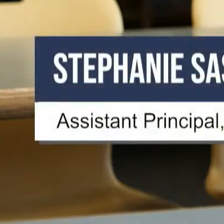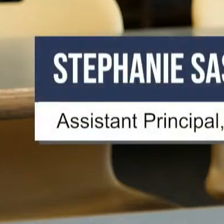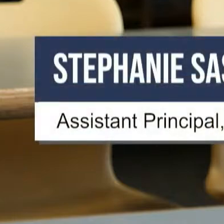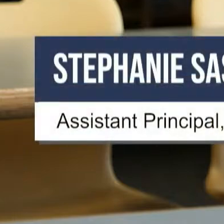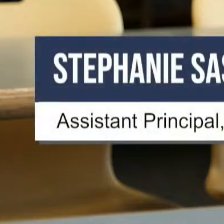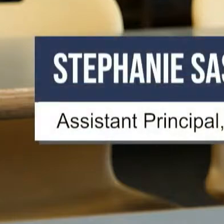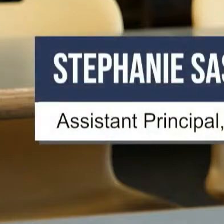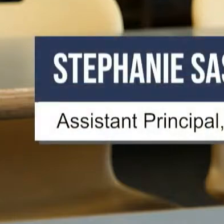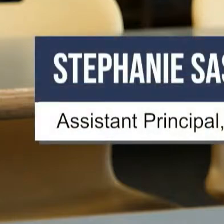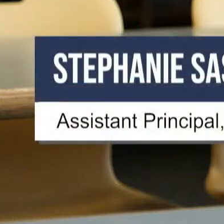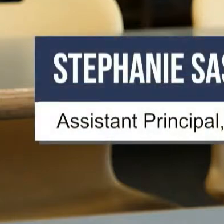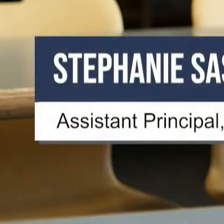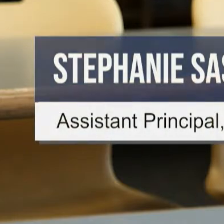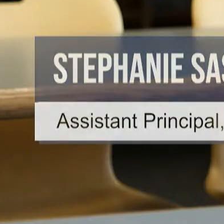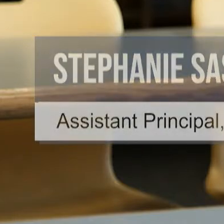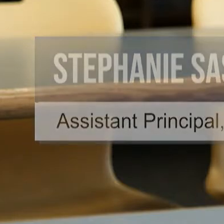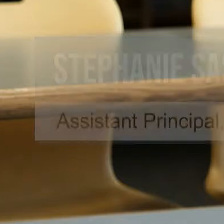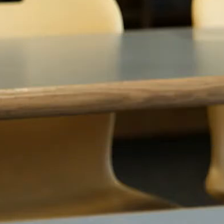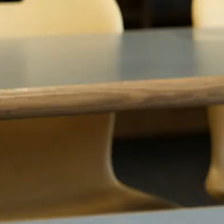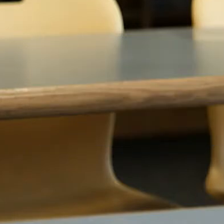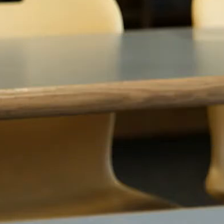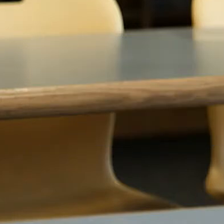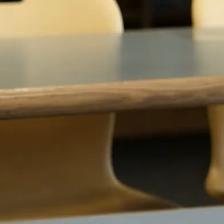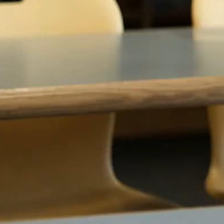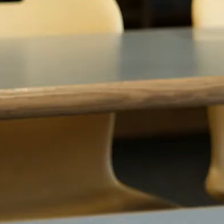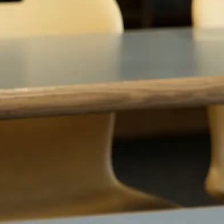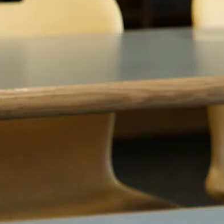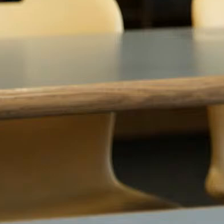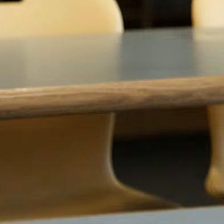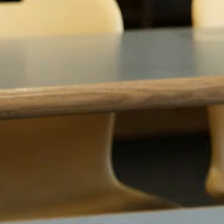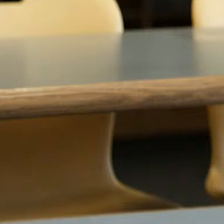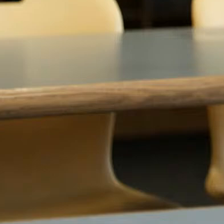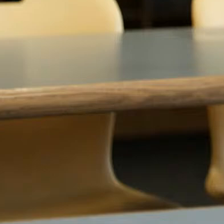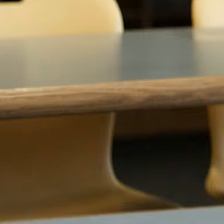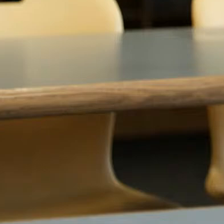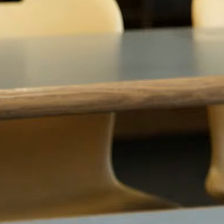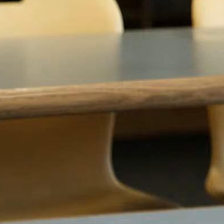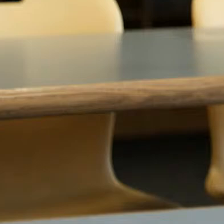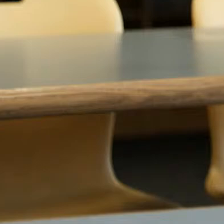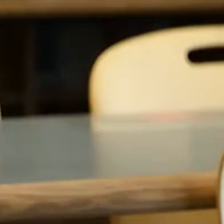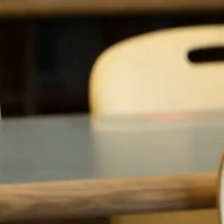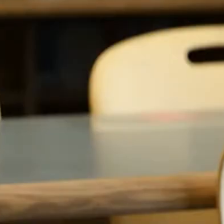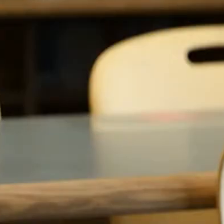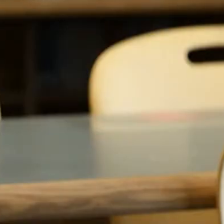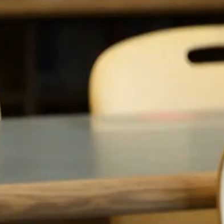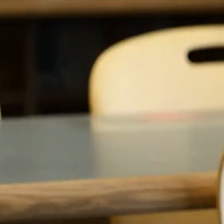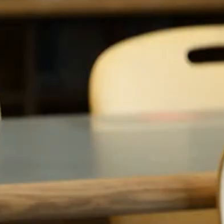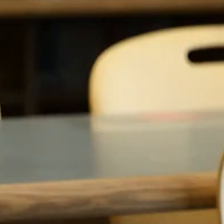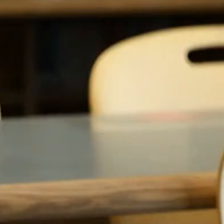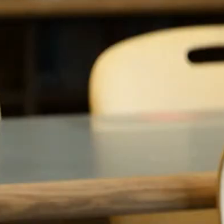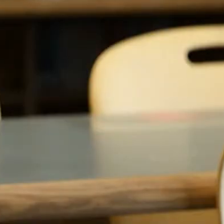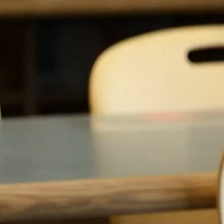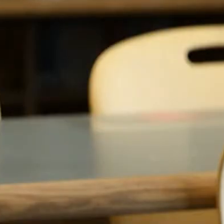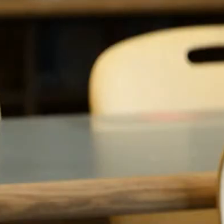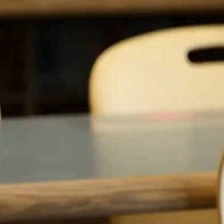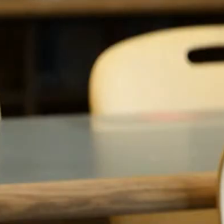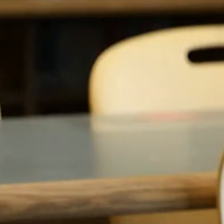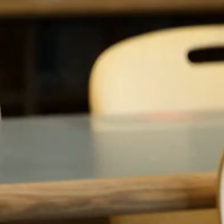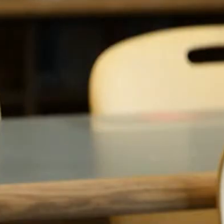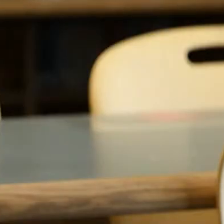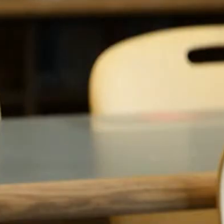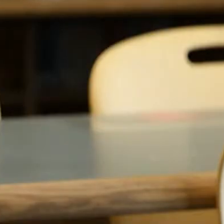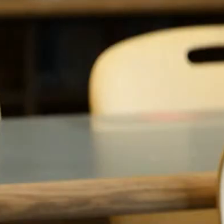BCBA was life-changing for our admin team to learn. None of us went to school for